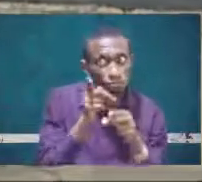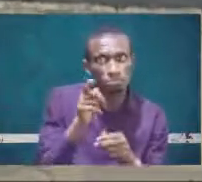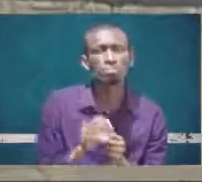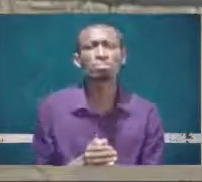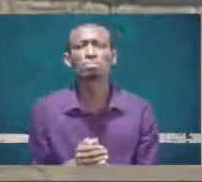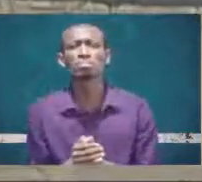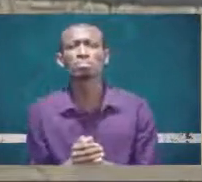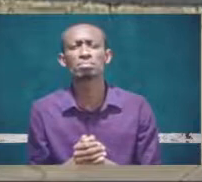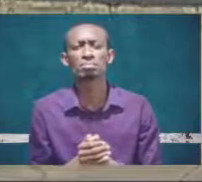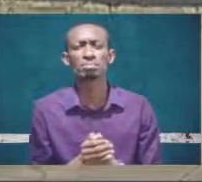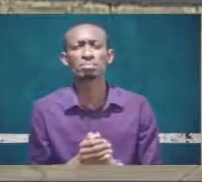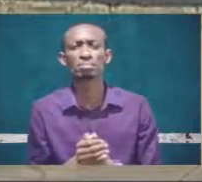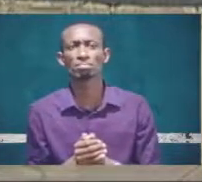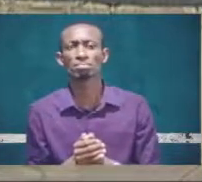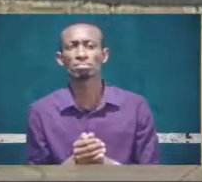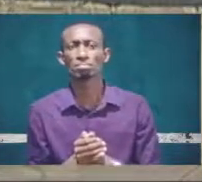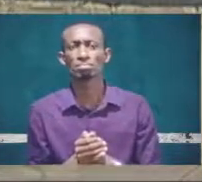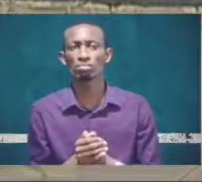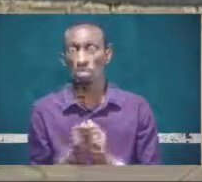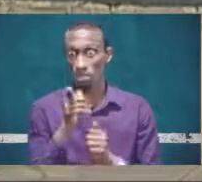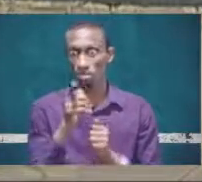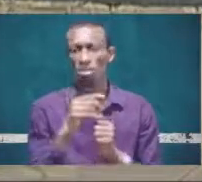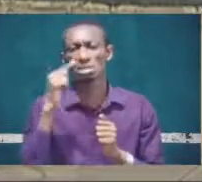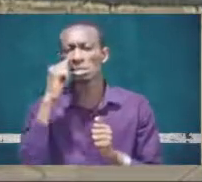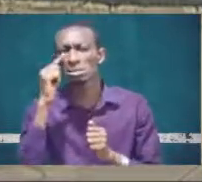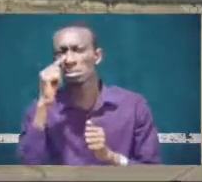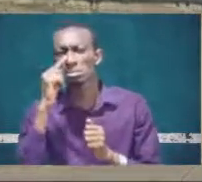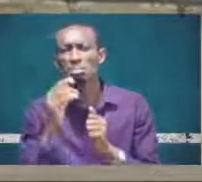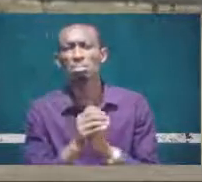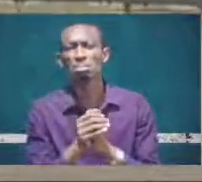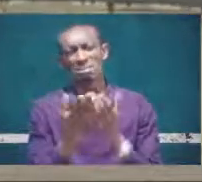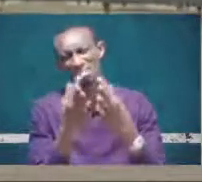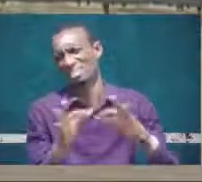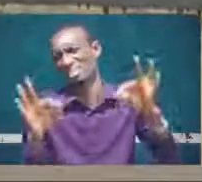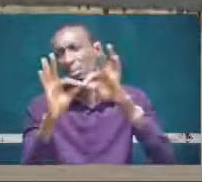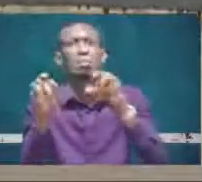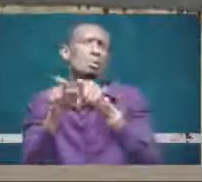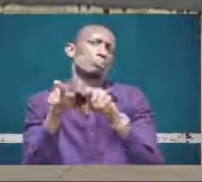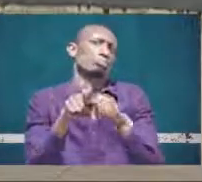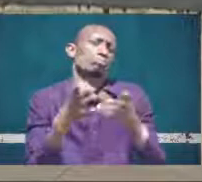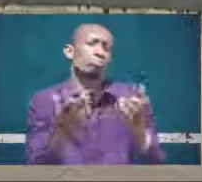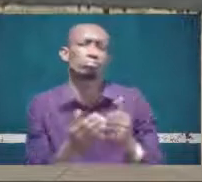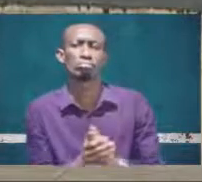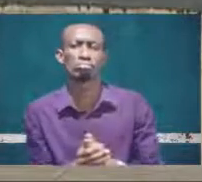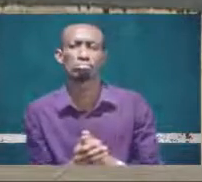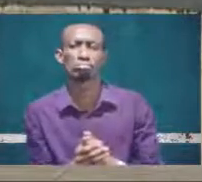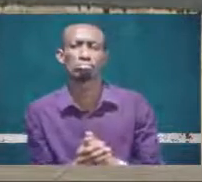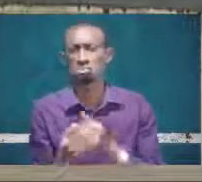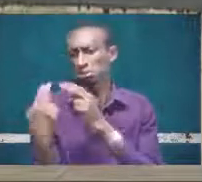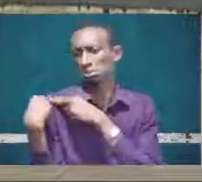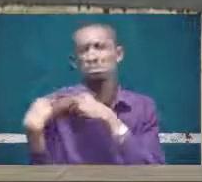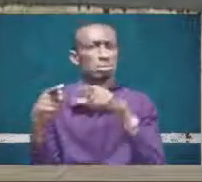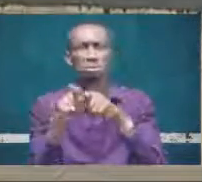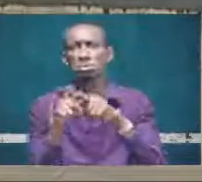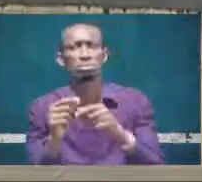With competitive demand, it is the demand for commodities that are close substitutes. Demand for commodities that are